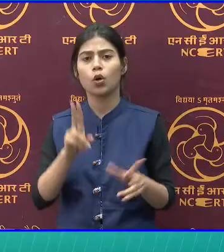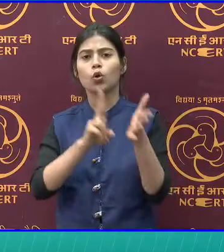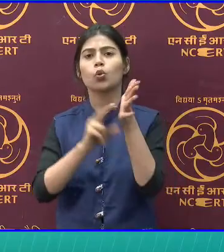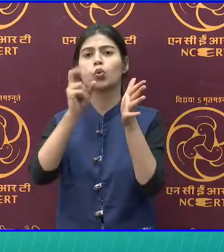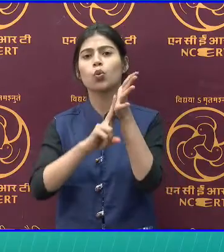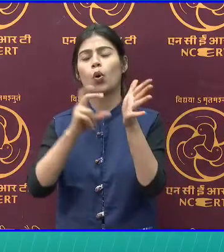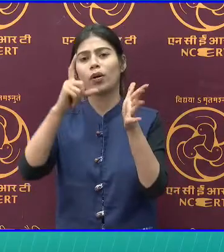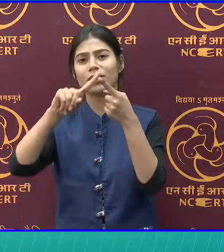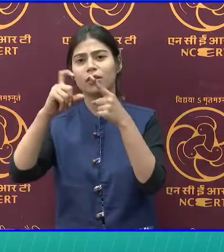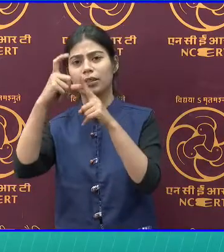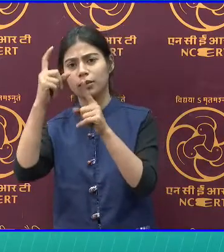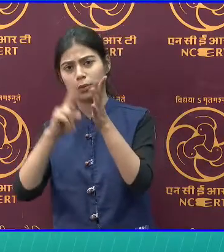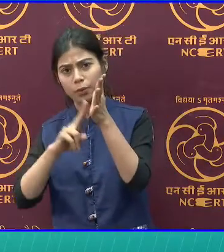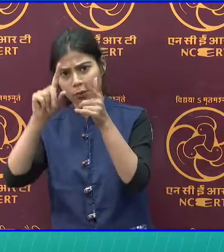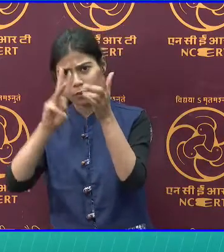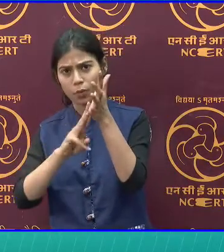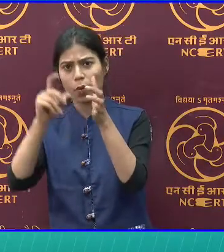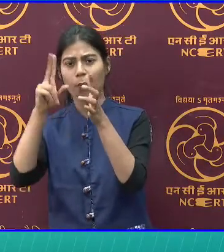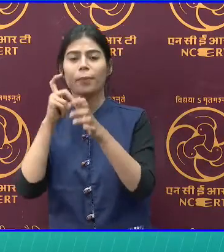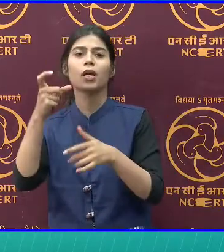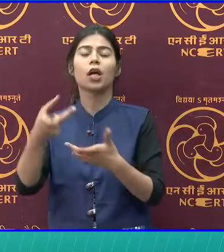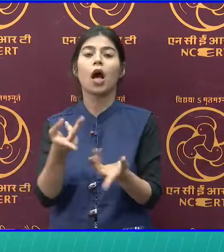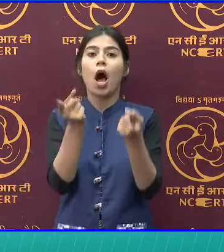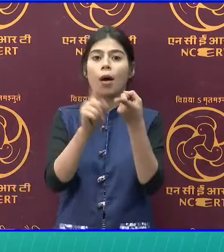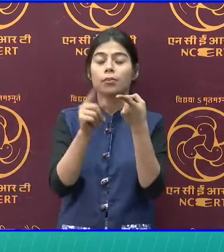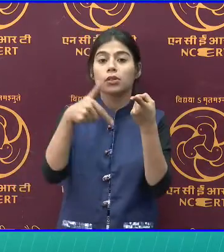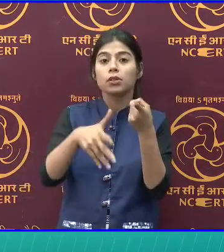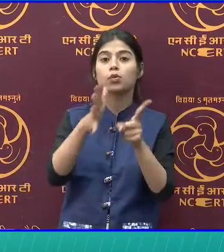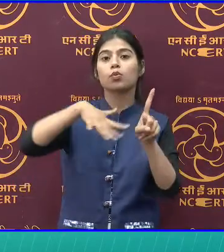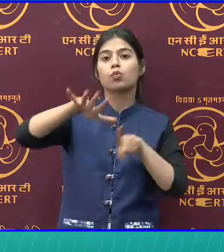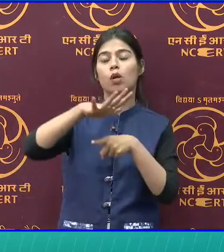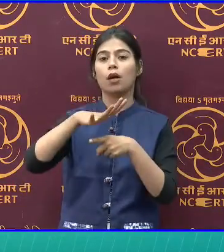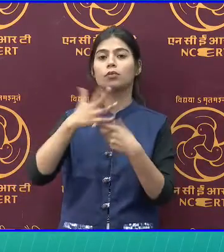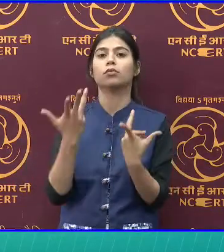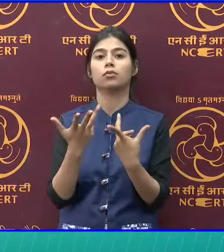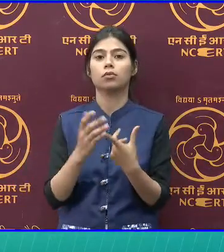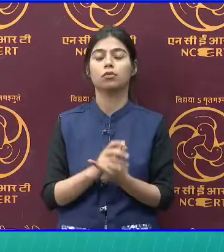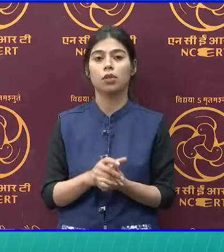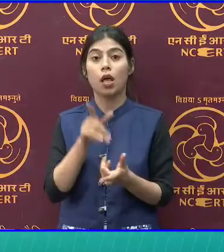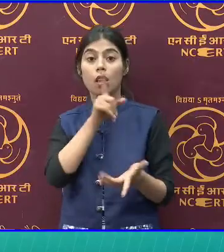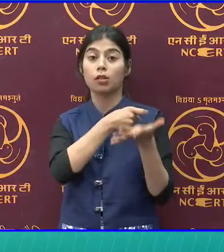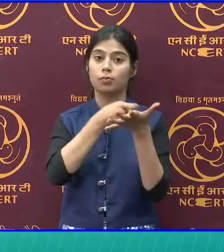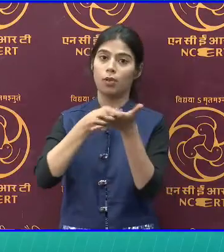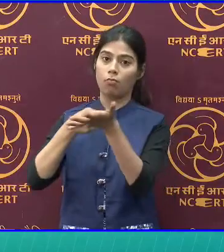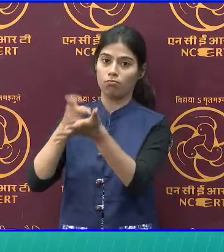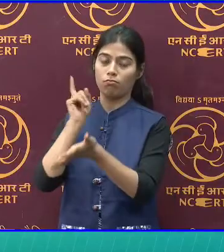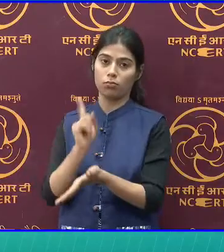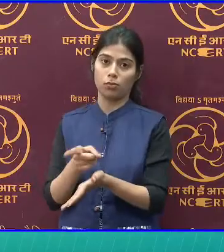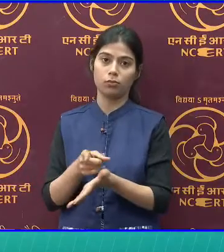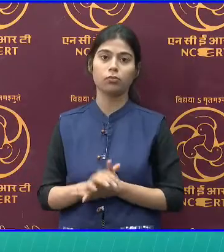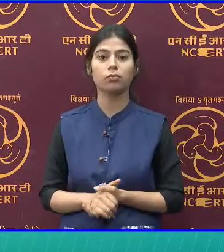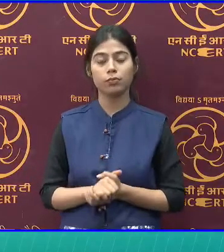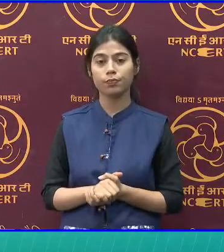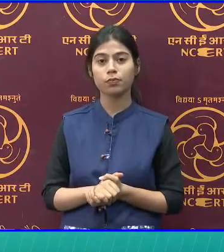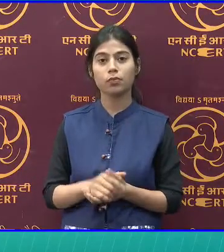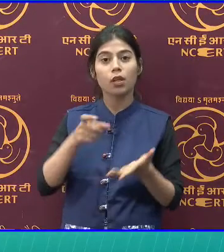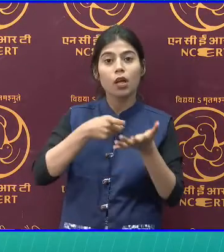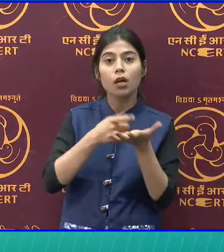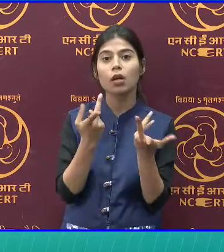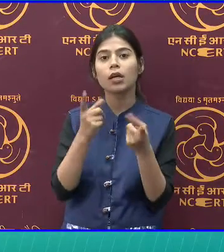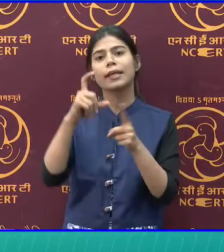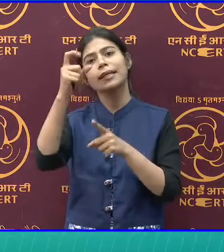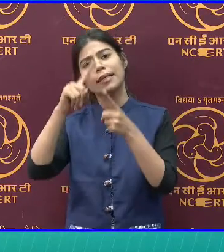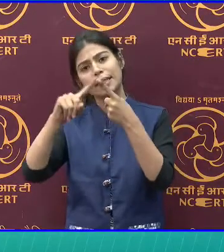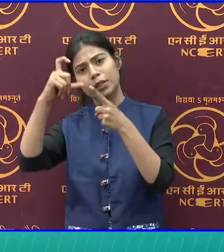non-economic activities happening in the society, in the community, in their surroundings, they also need to respect. And even economic activities are